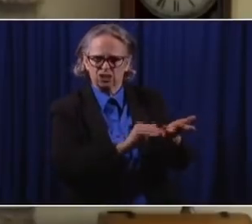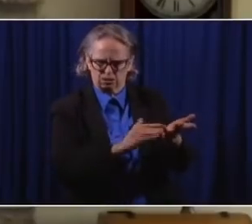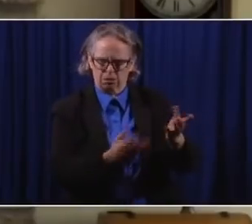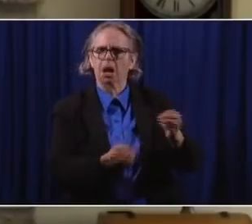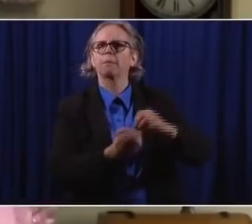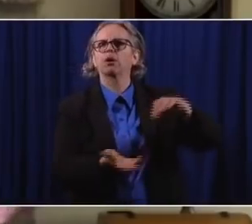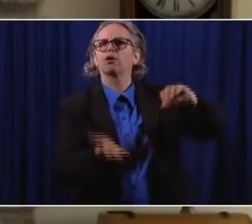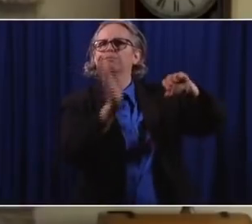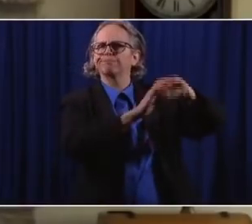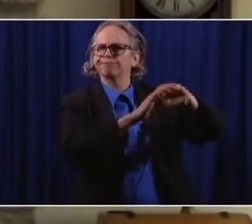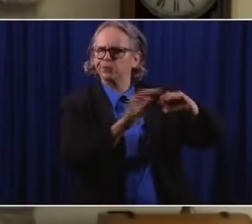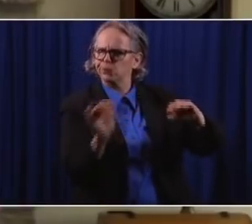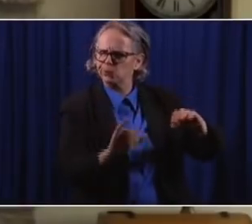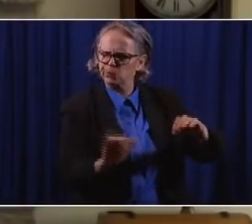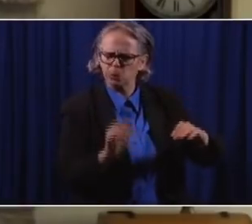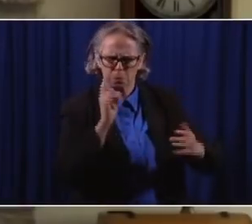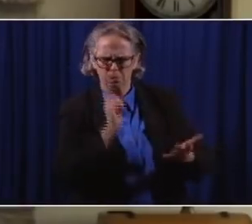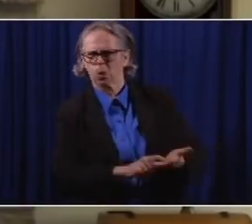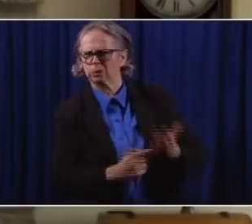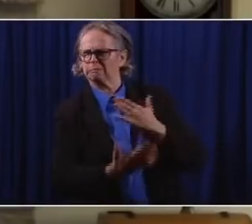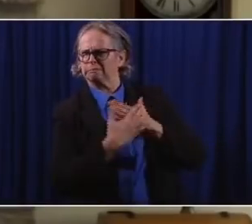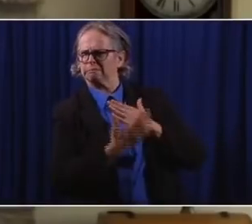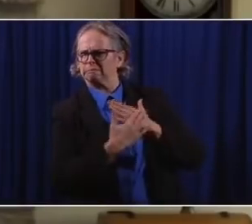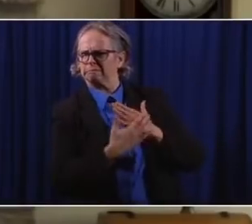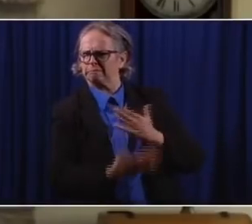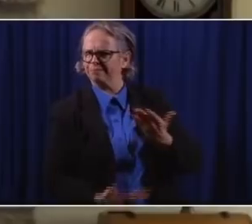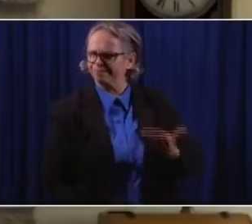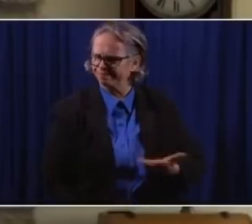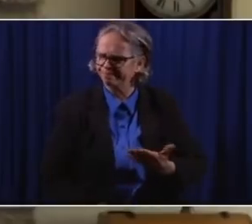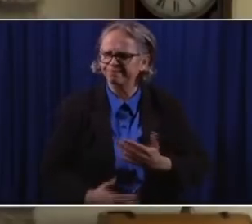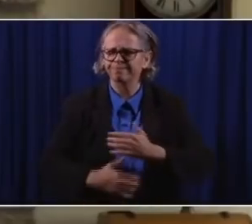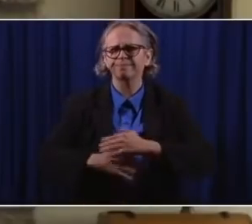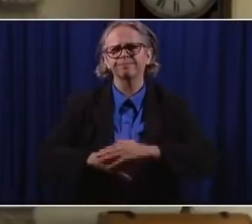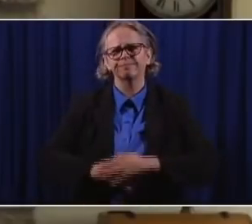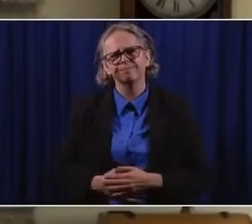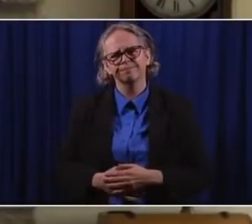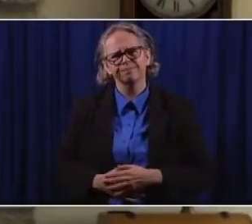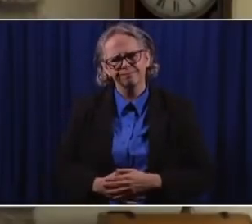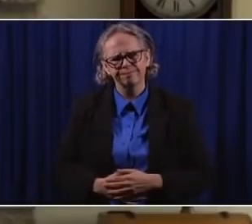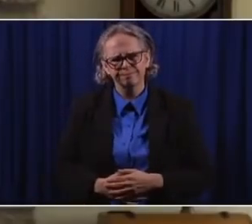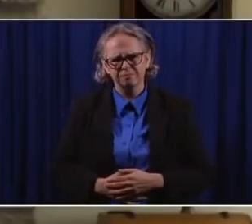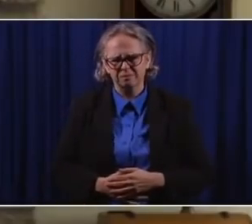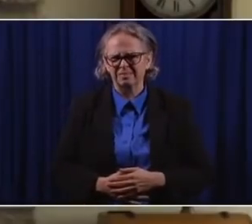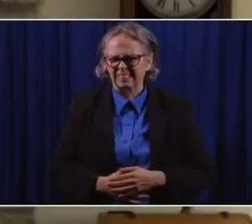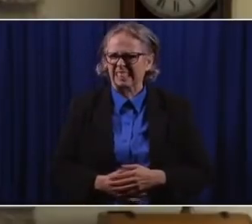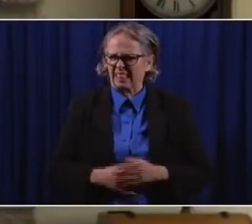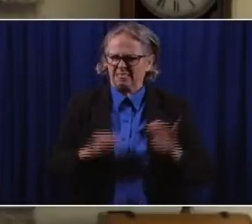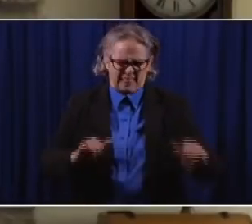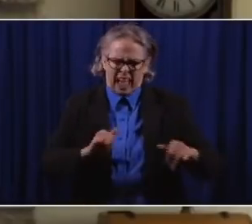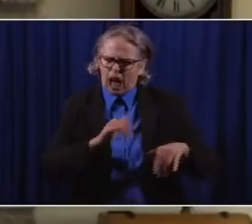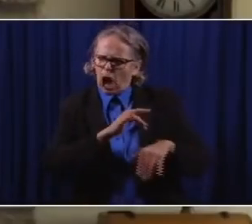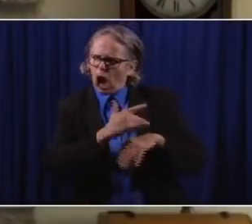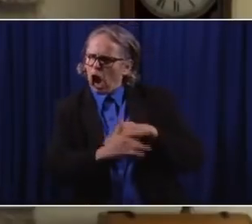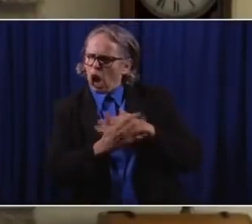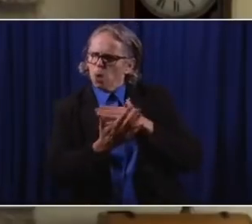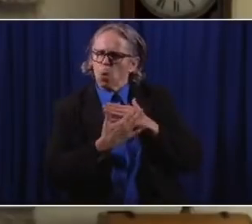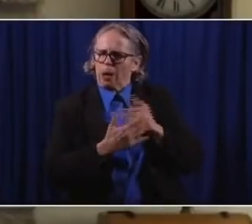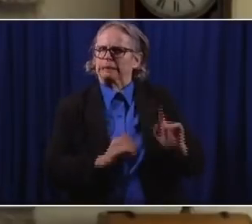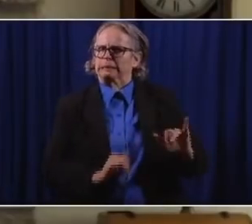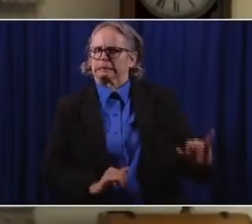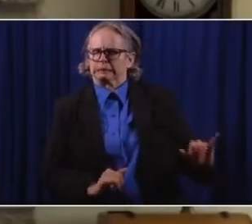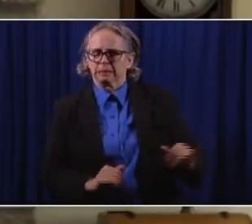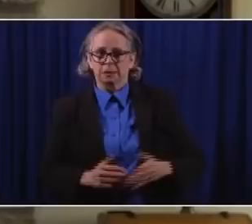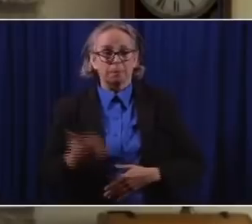COVID-like illness. Again, you're seeing this trend in some of these counties. And again, those are early indicators. The average daily number of